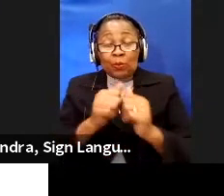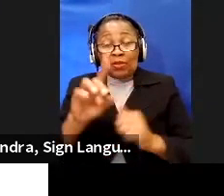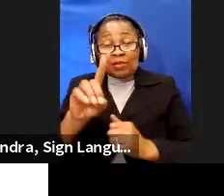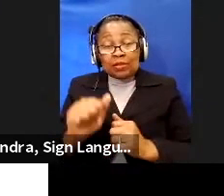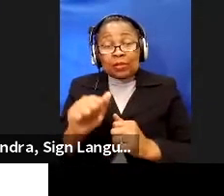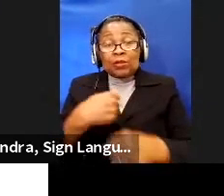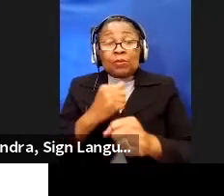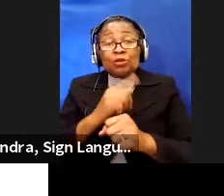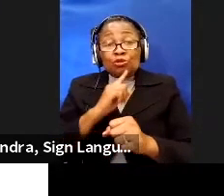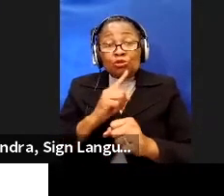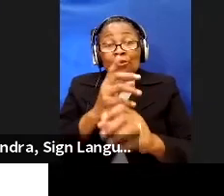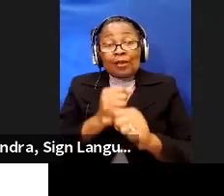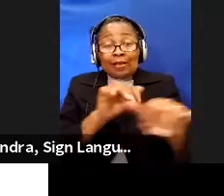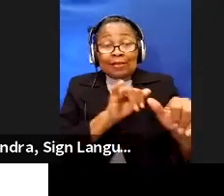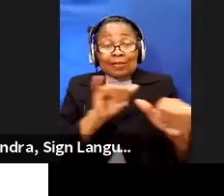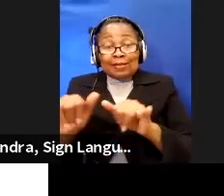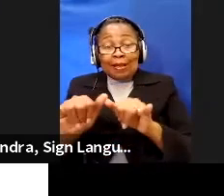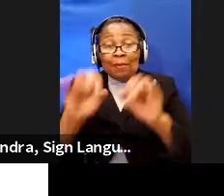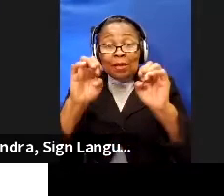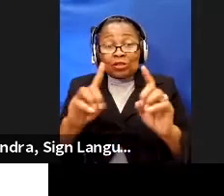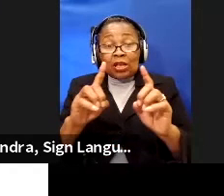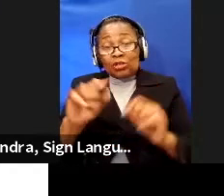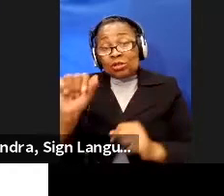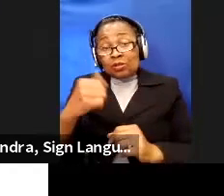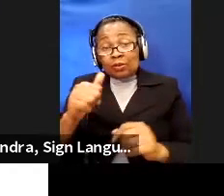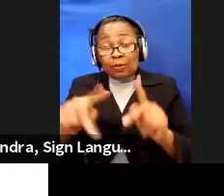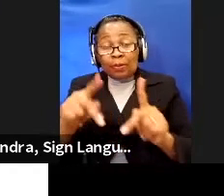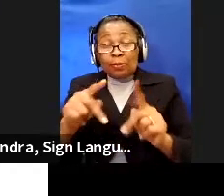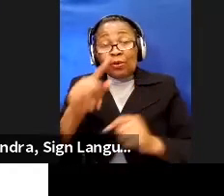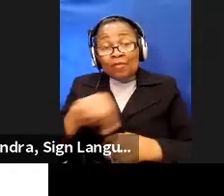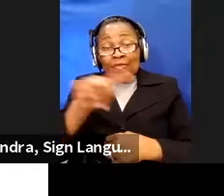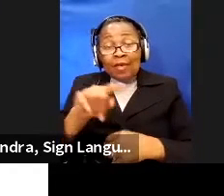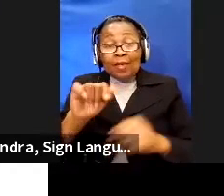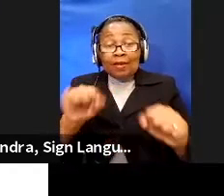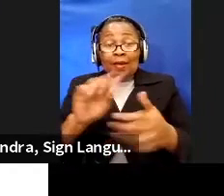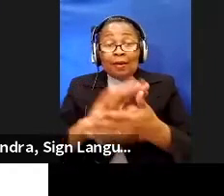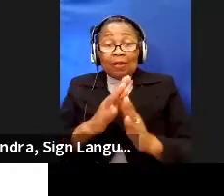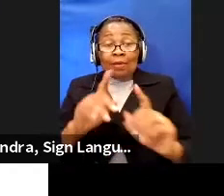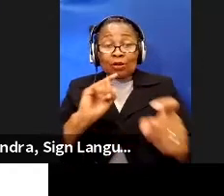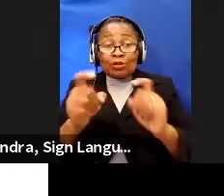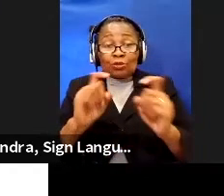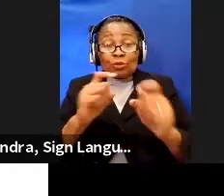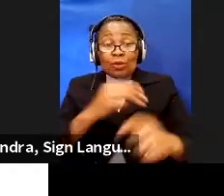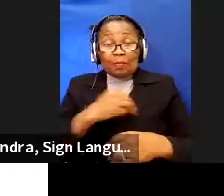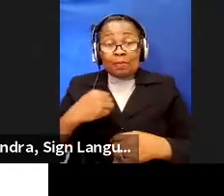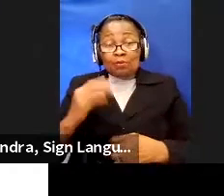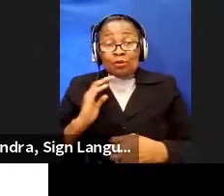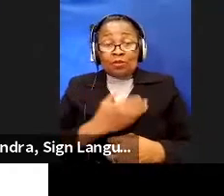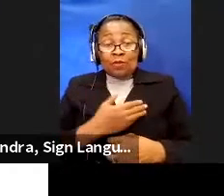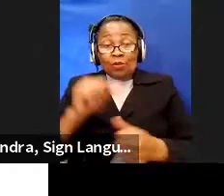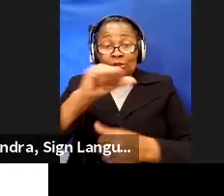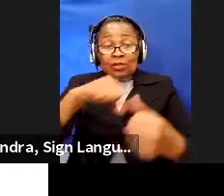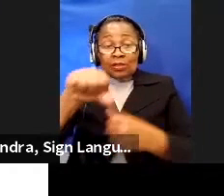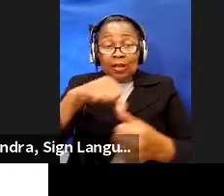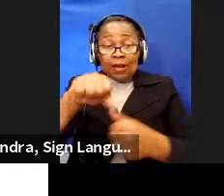same education the rest of us get, so that they can also become contributing members of our society. The final law, which